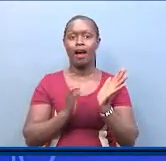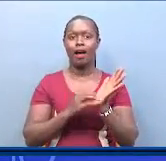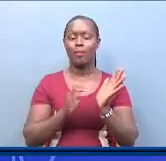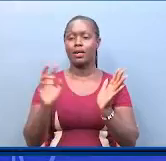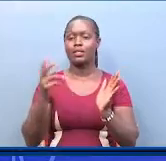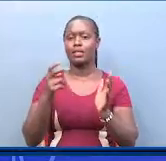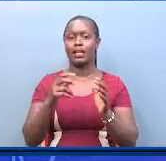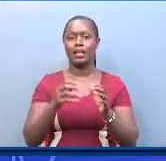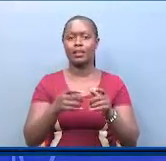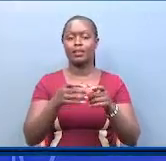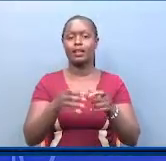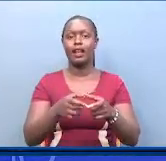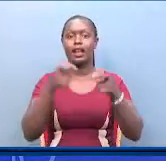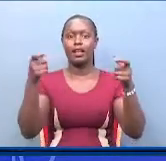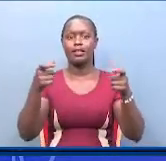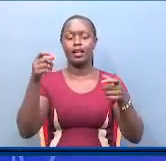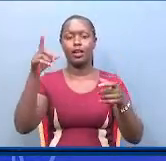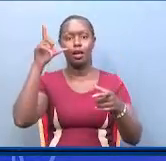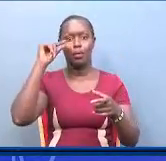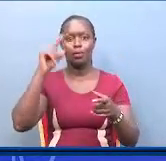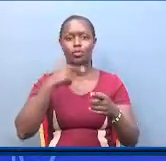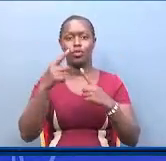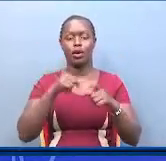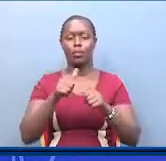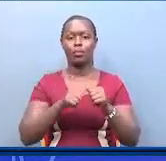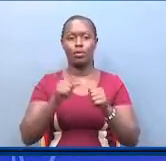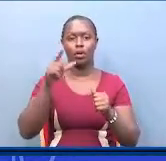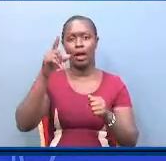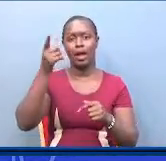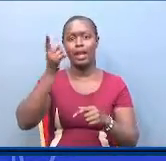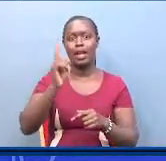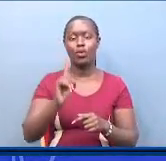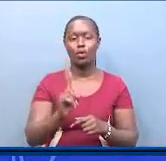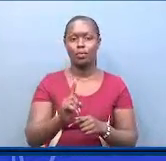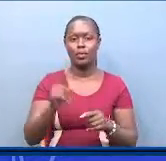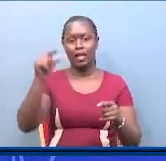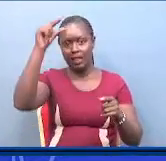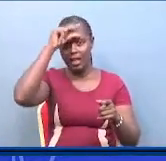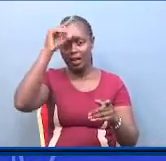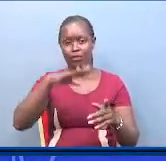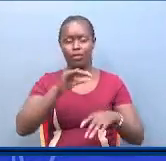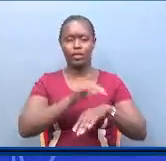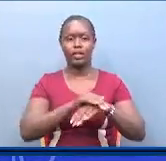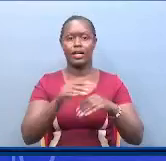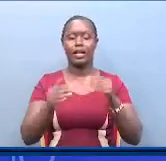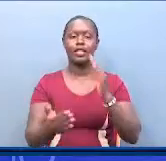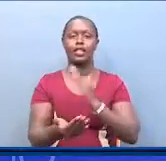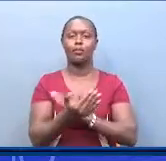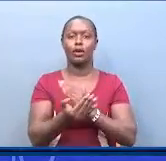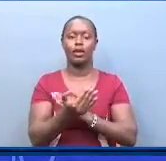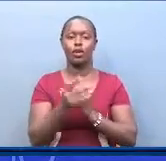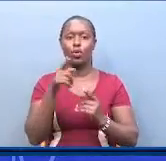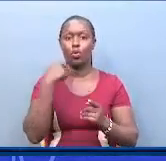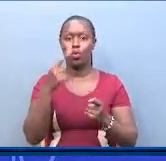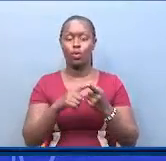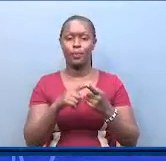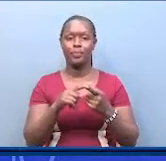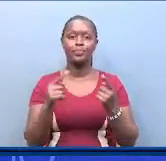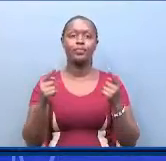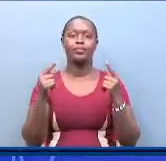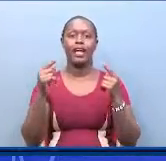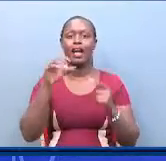largest vote in Mombasa. When you come to Nairobi, the governor that is taking it by 7 in the morning is